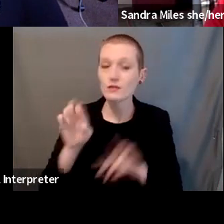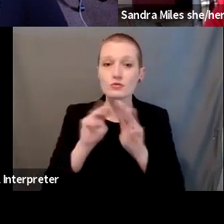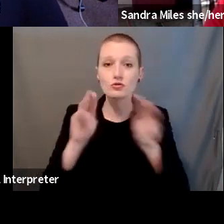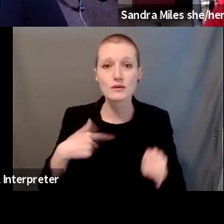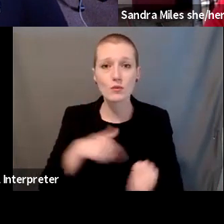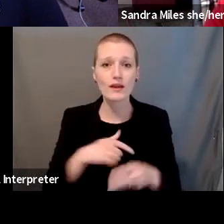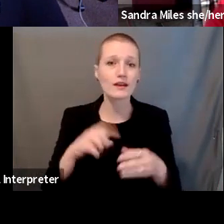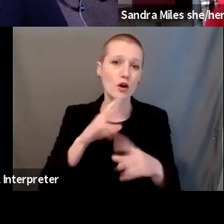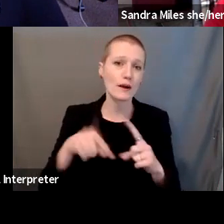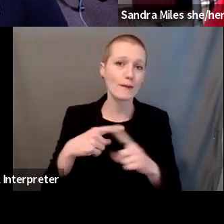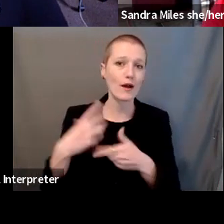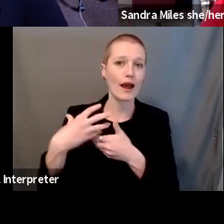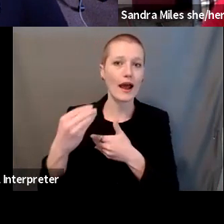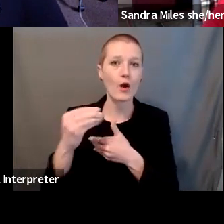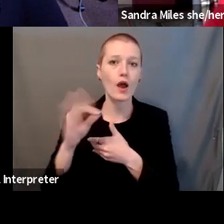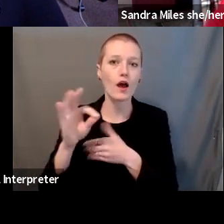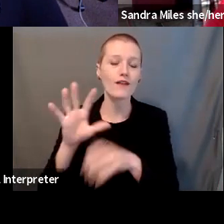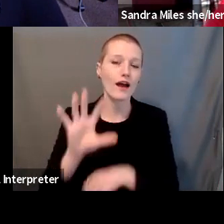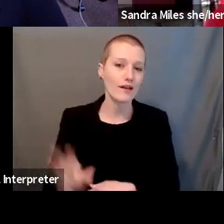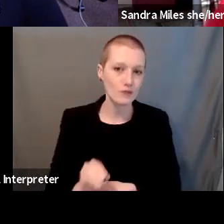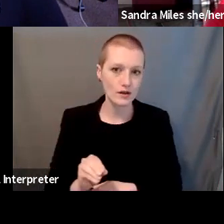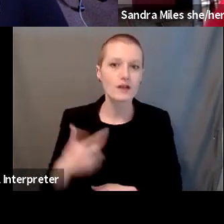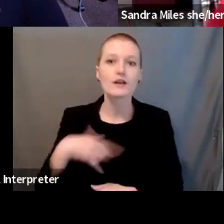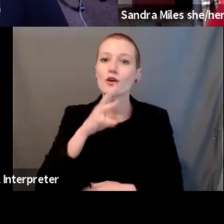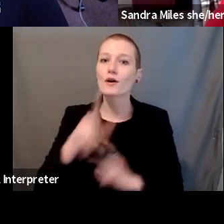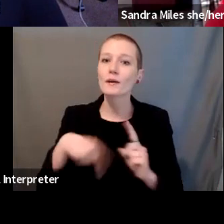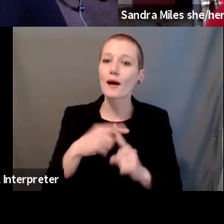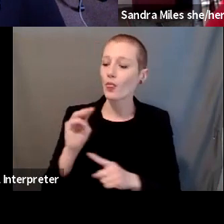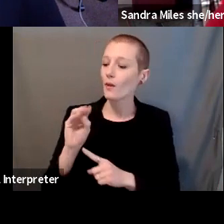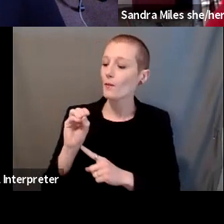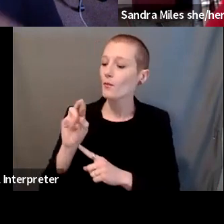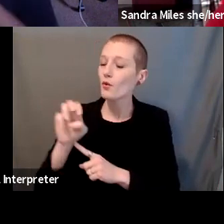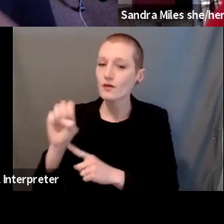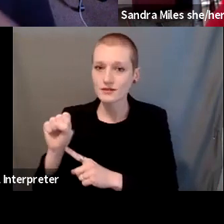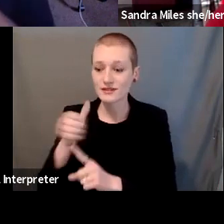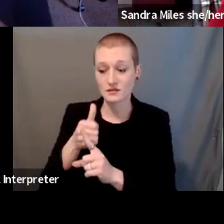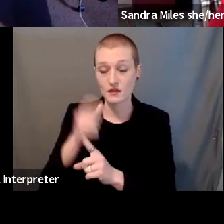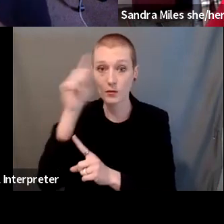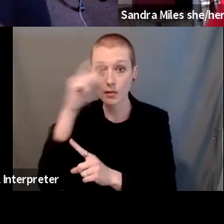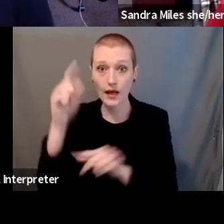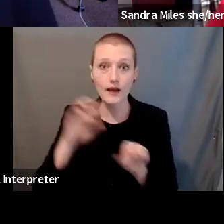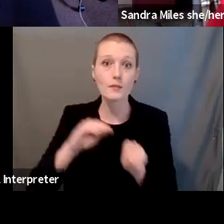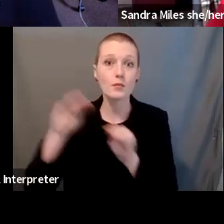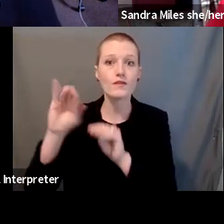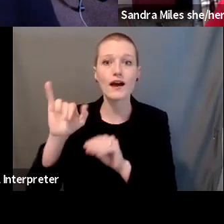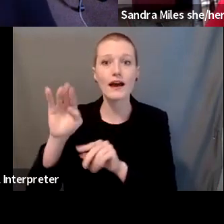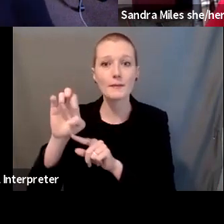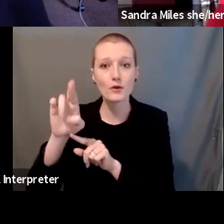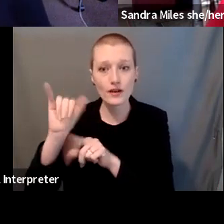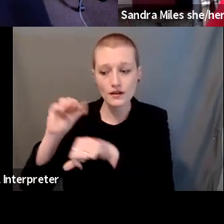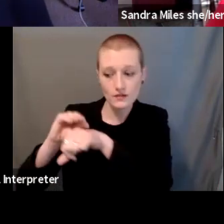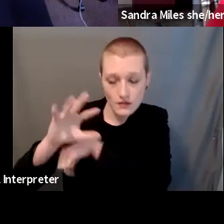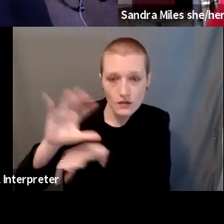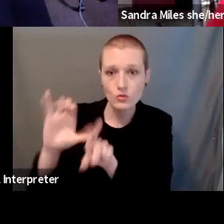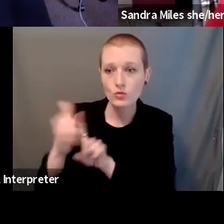were Blacks who went to Iberia and impacted that culture there. And we talk about some of the conquistadors that came to